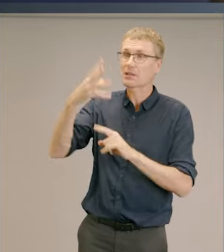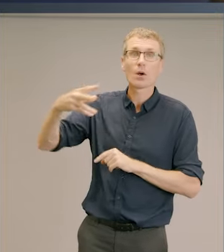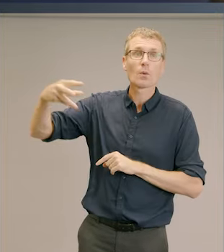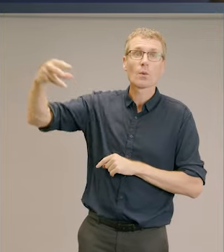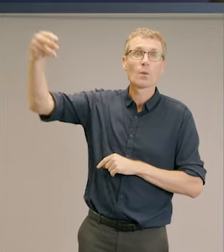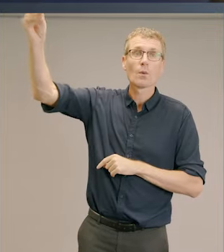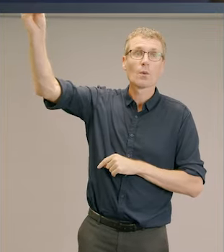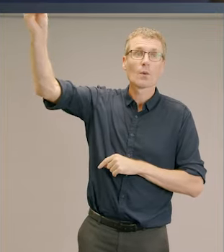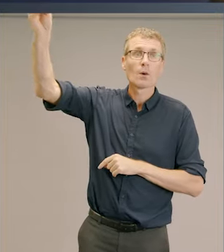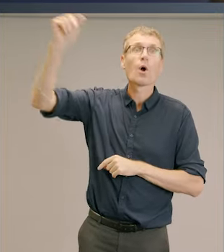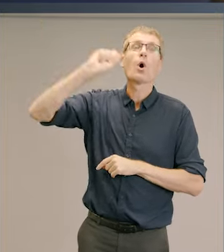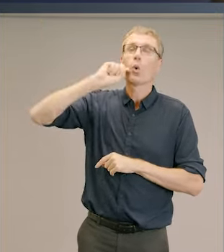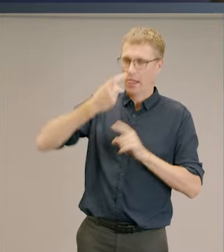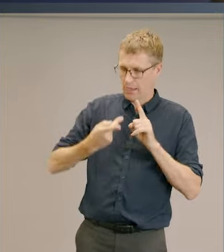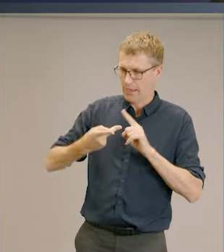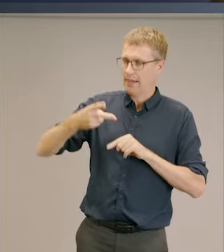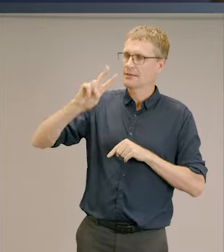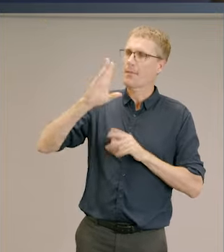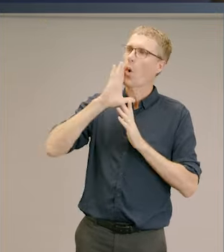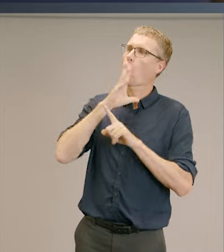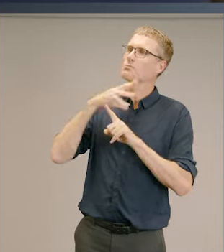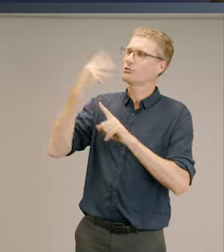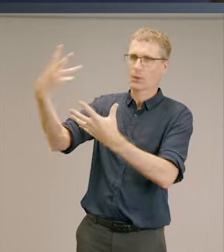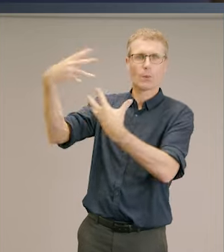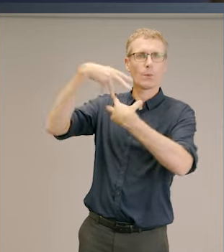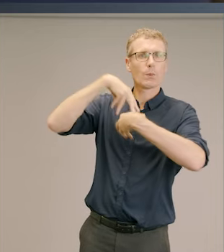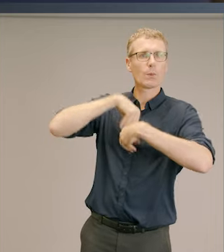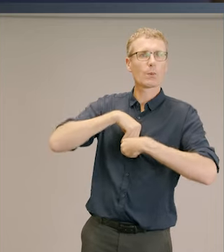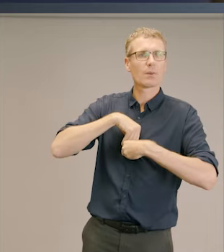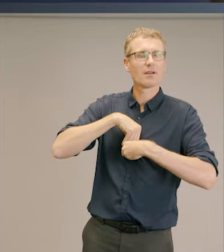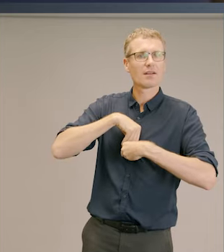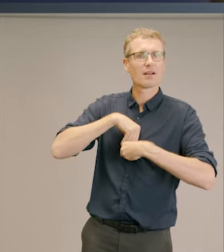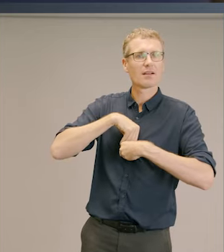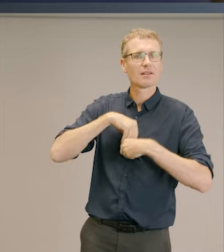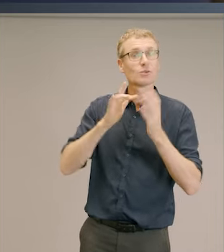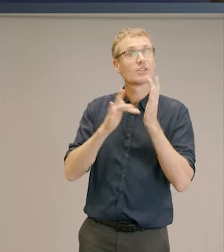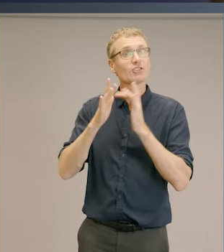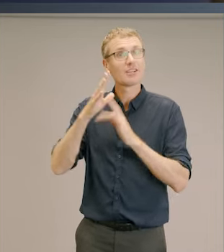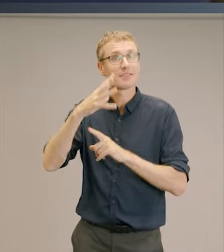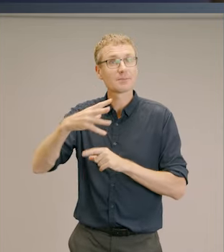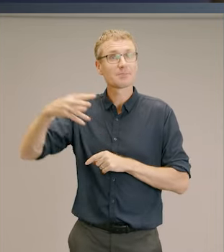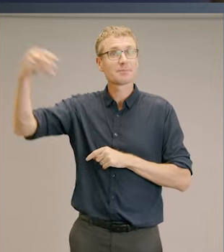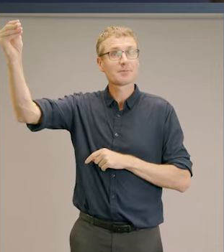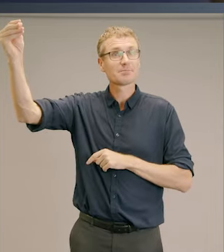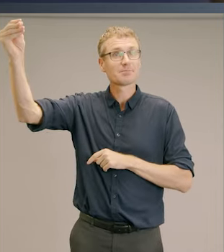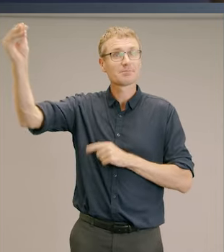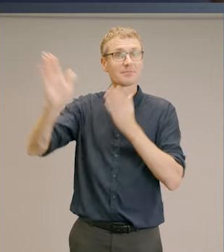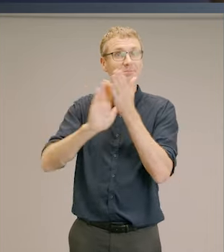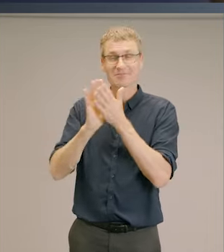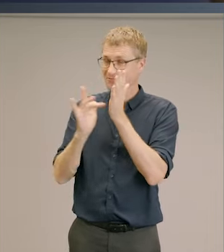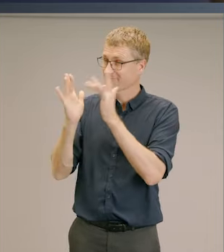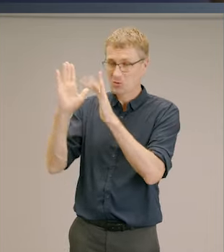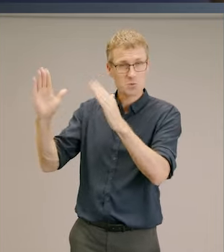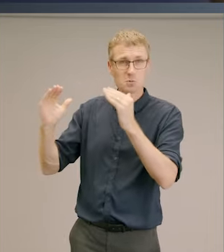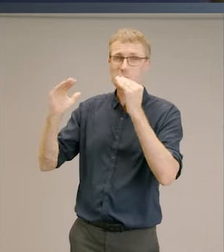anointing of God's Holy Spirit. That's what had been happening for them as that moment happened. And